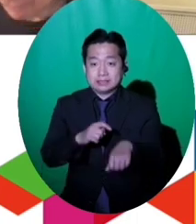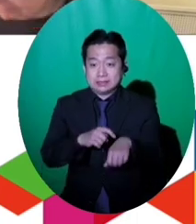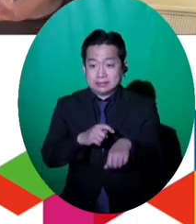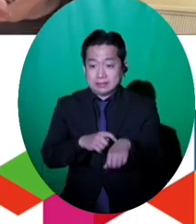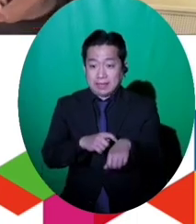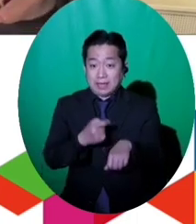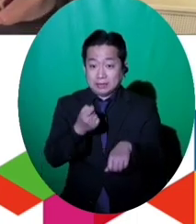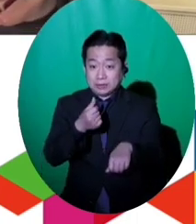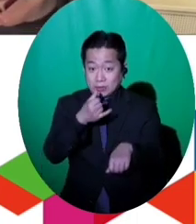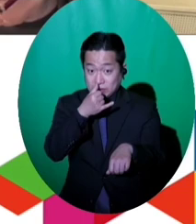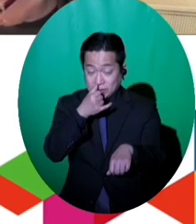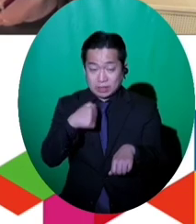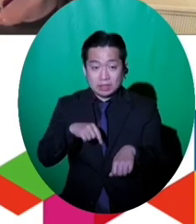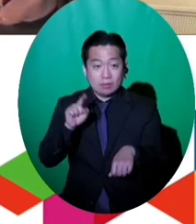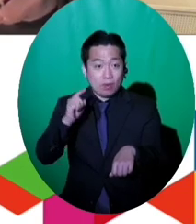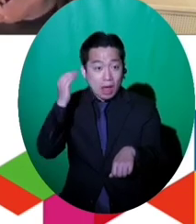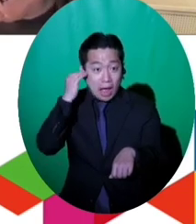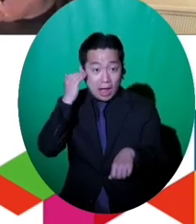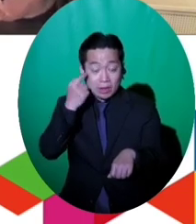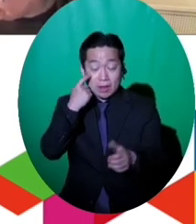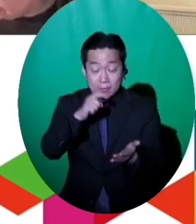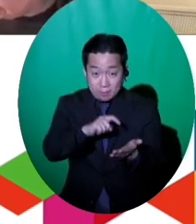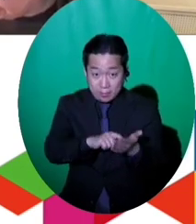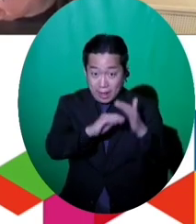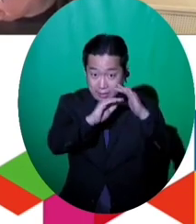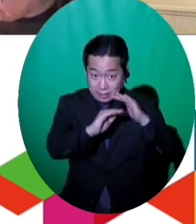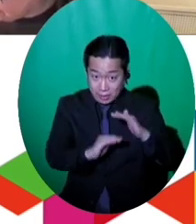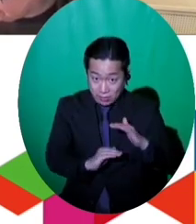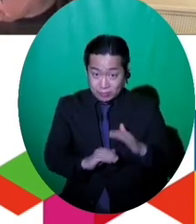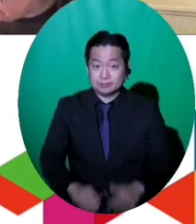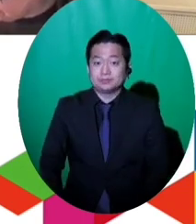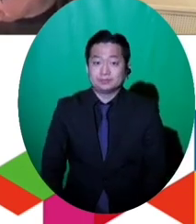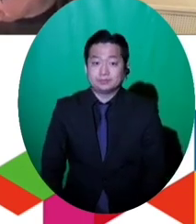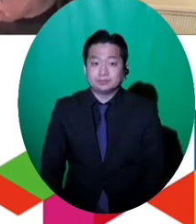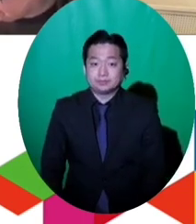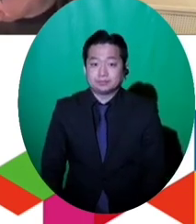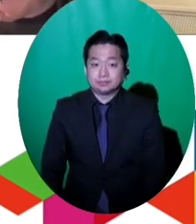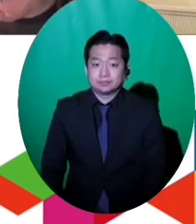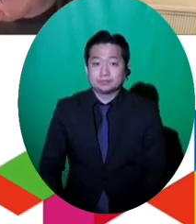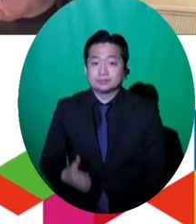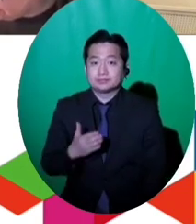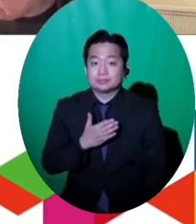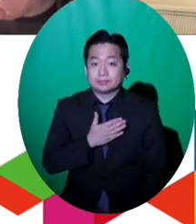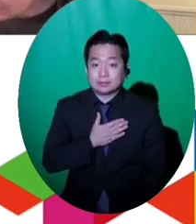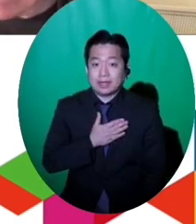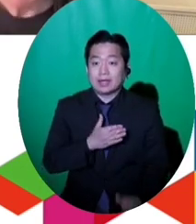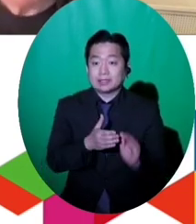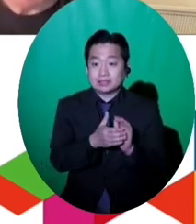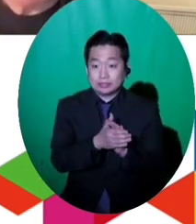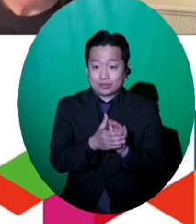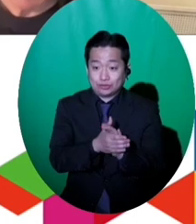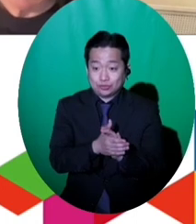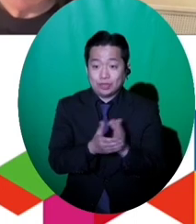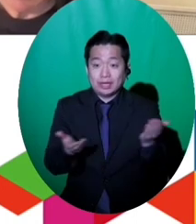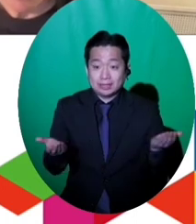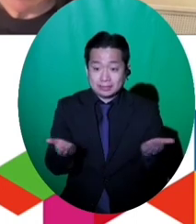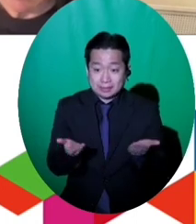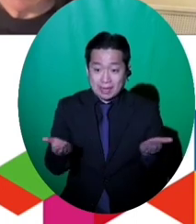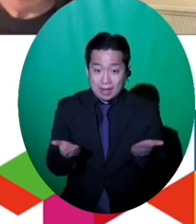to this topic. Mm-hmm. Hee-Kang asked, are there other artists and designers working with care? And I said,